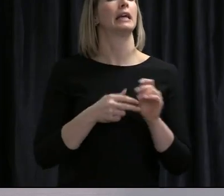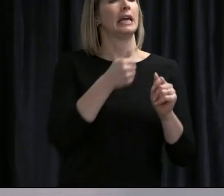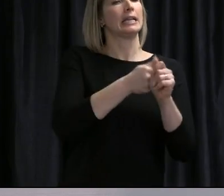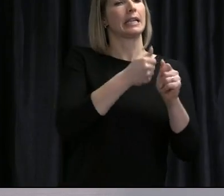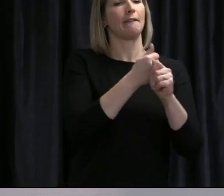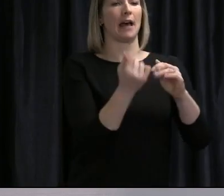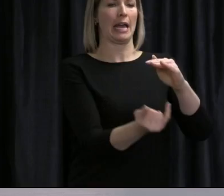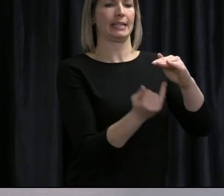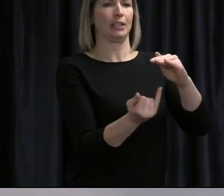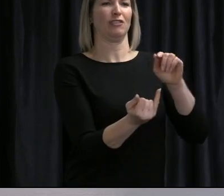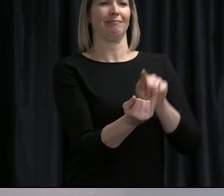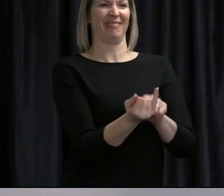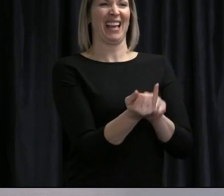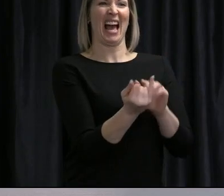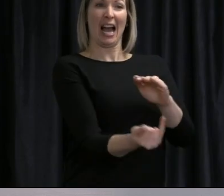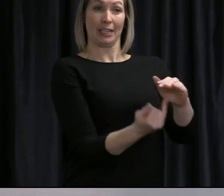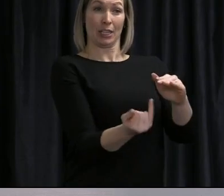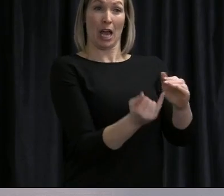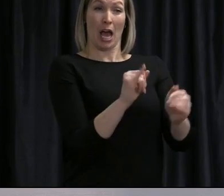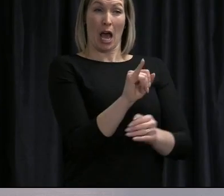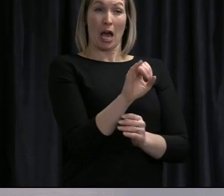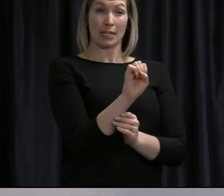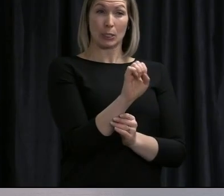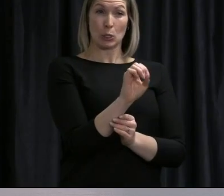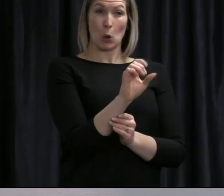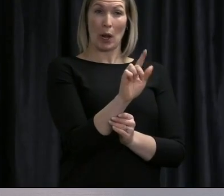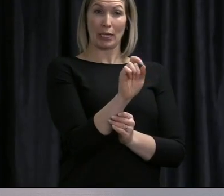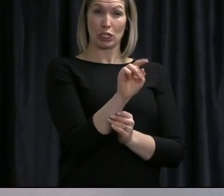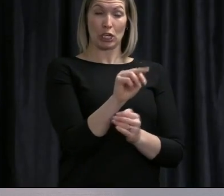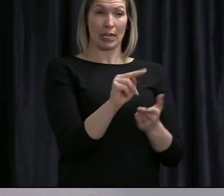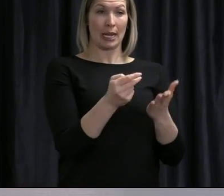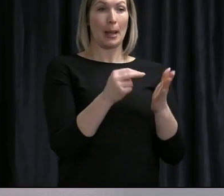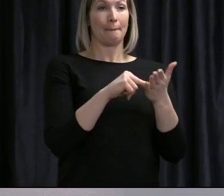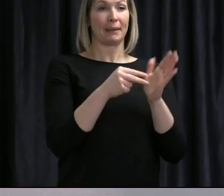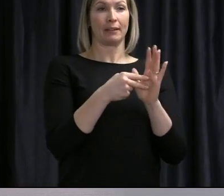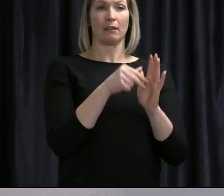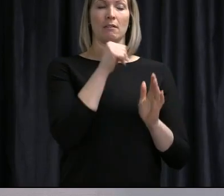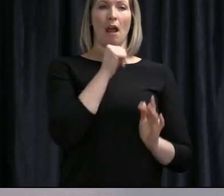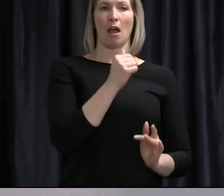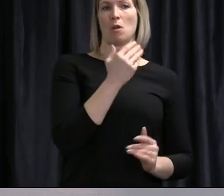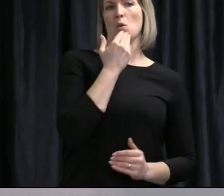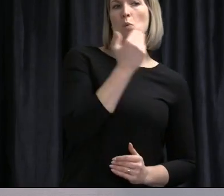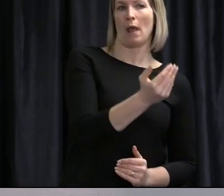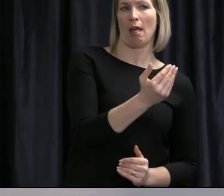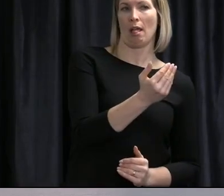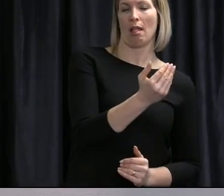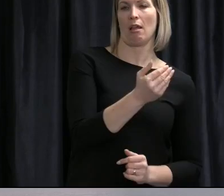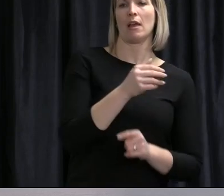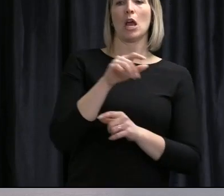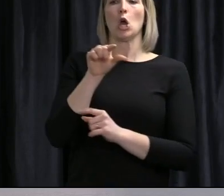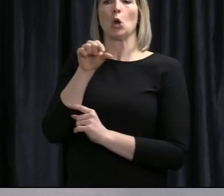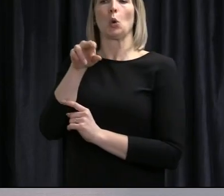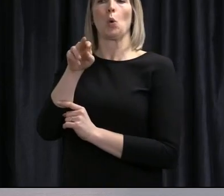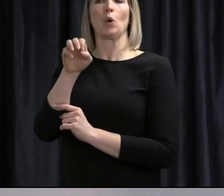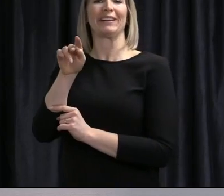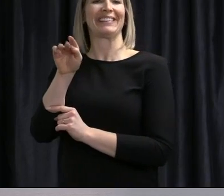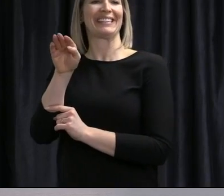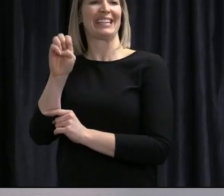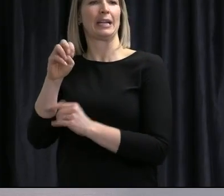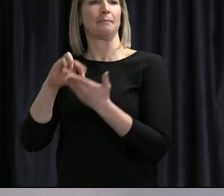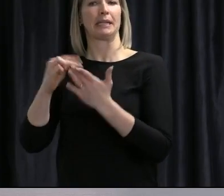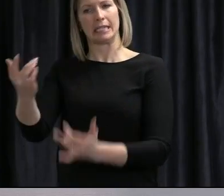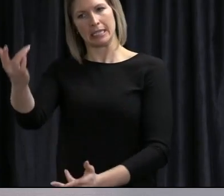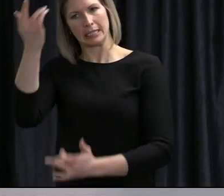isolation applies to people who are unwell, and quarantine applies to people who are sick, technically. We have been using the